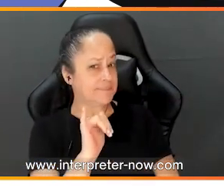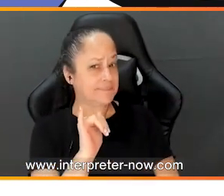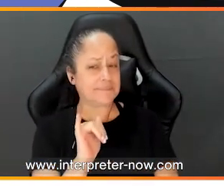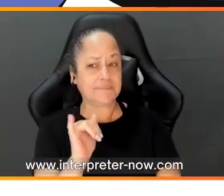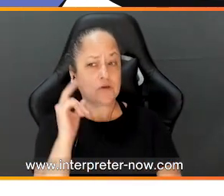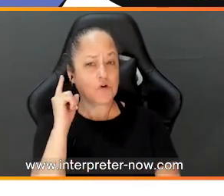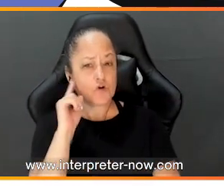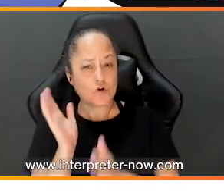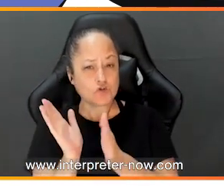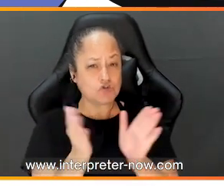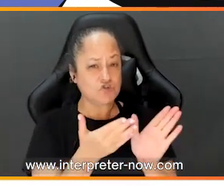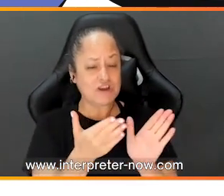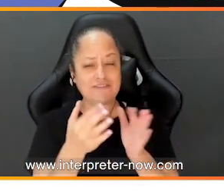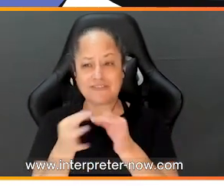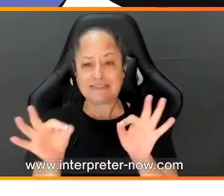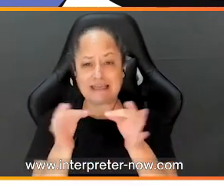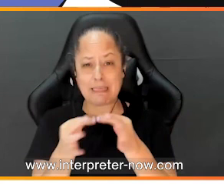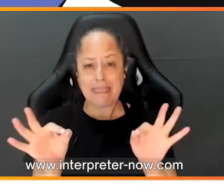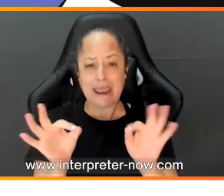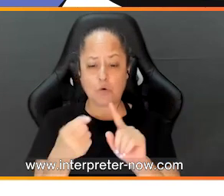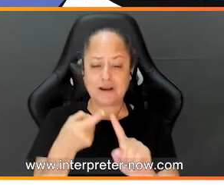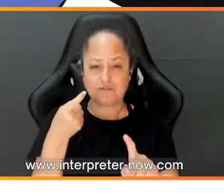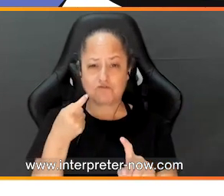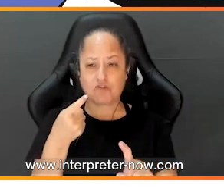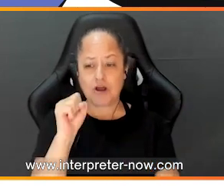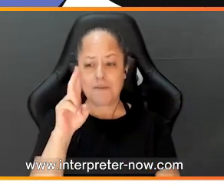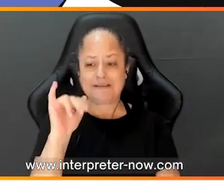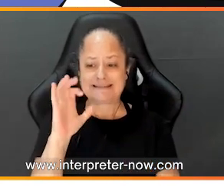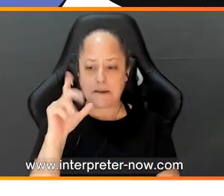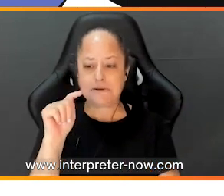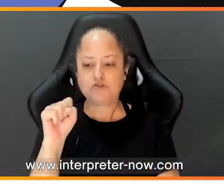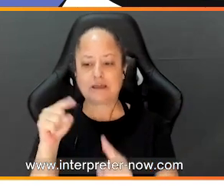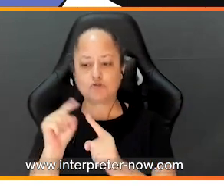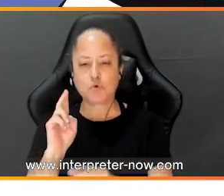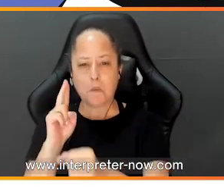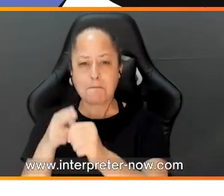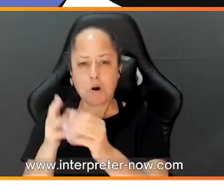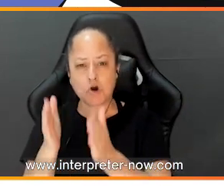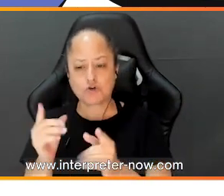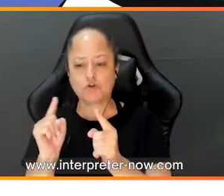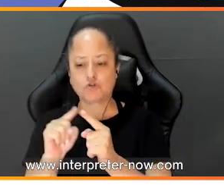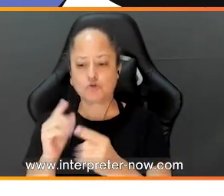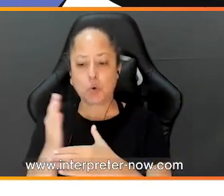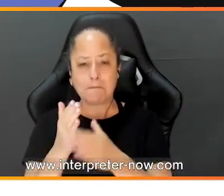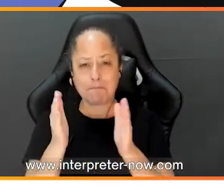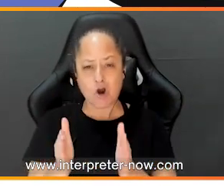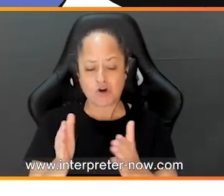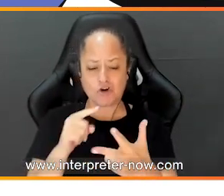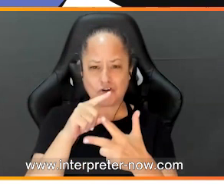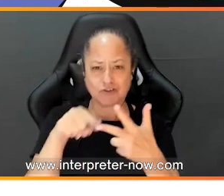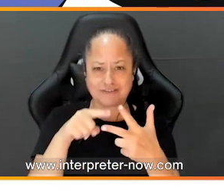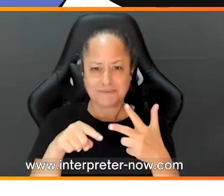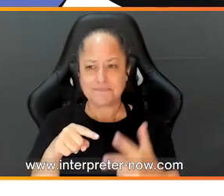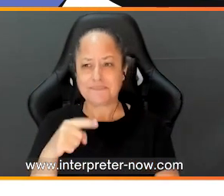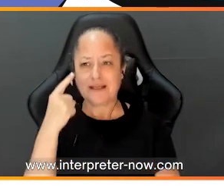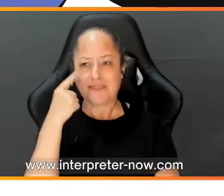product, right? As all throughout both the development of the product and the rollout of the product and troubleshooting